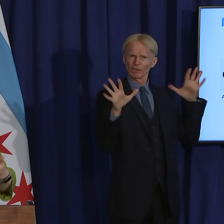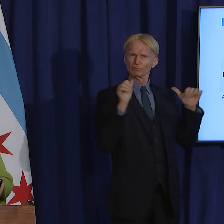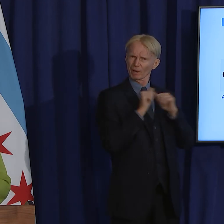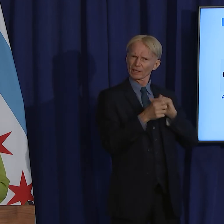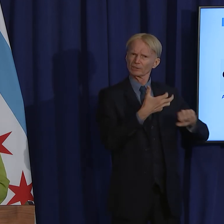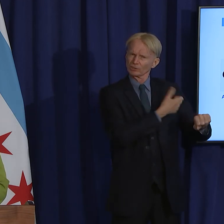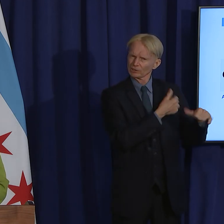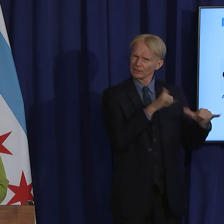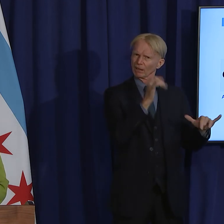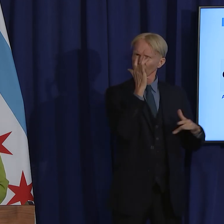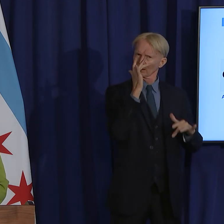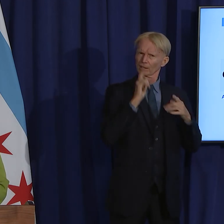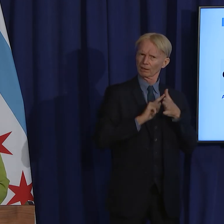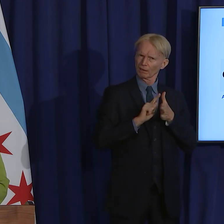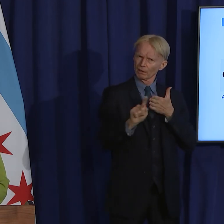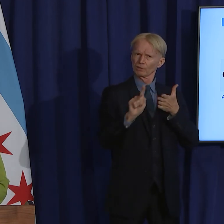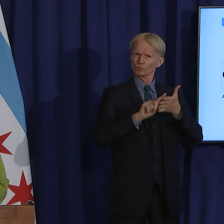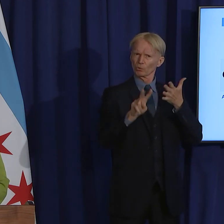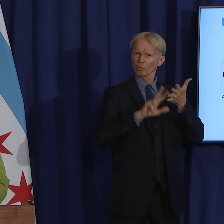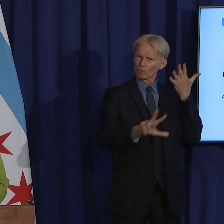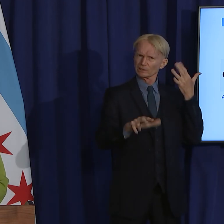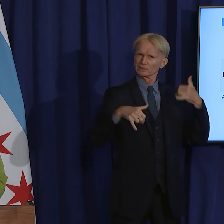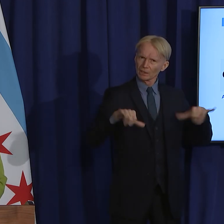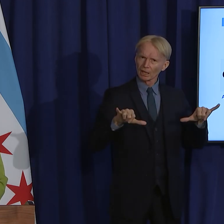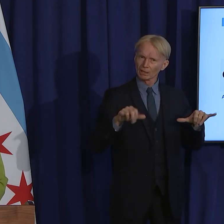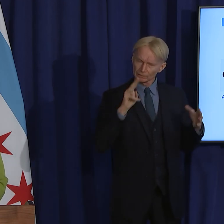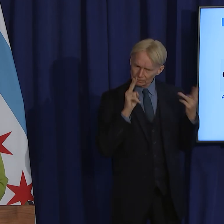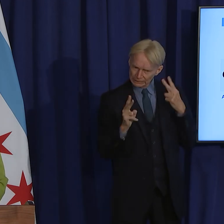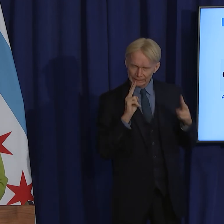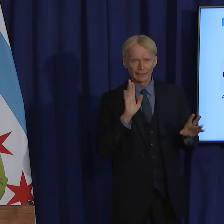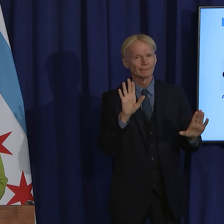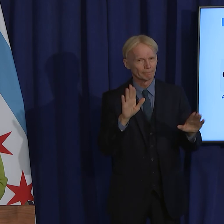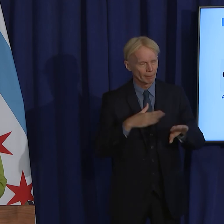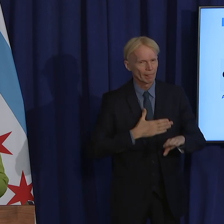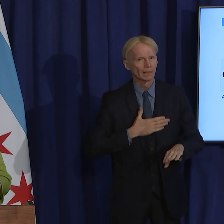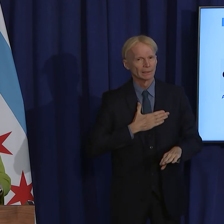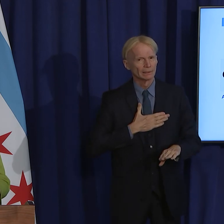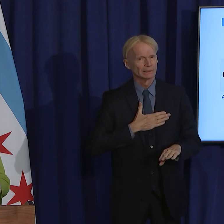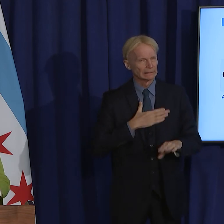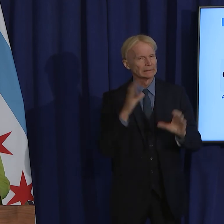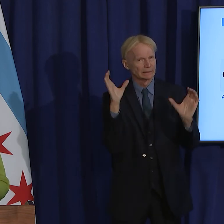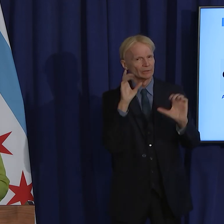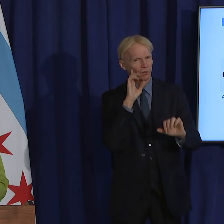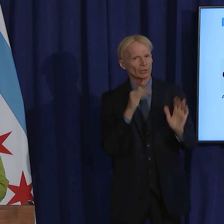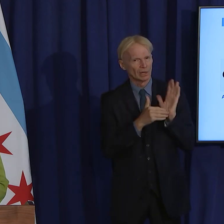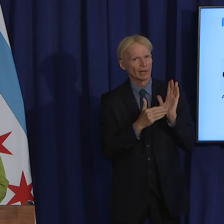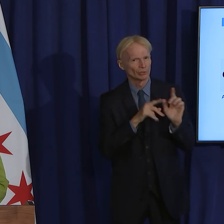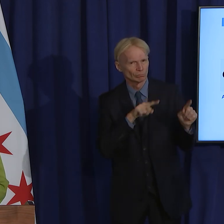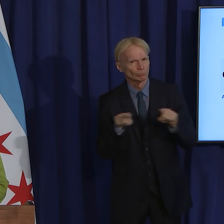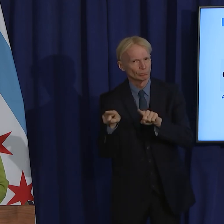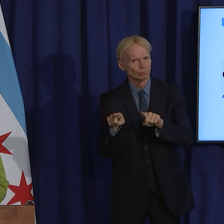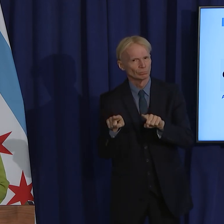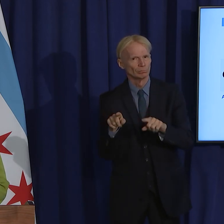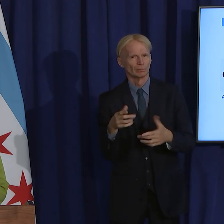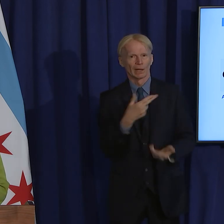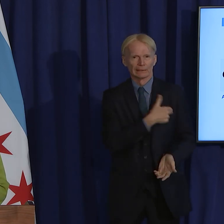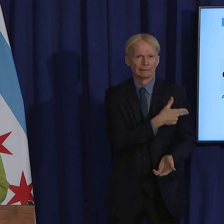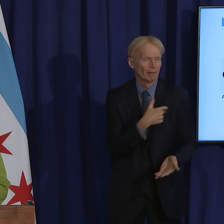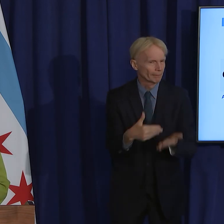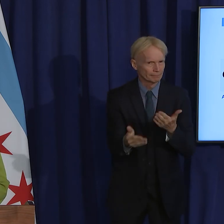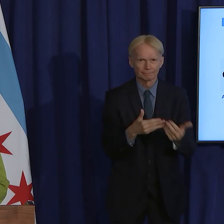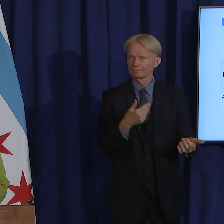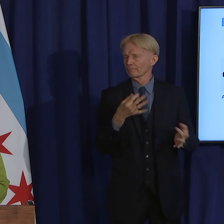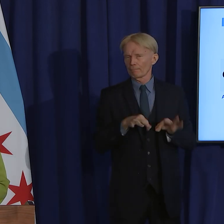and we're saying up to 3 weeks at this point. We would want people to seek medical care, but these are the things that we would want people to seek medical care for